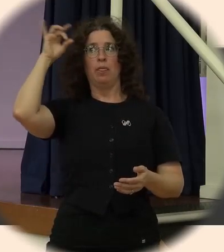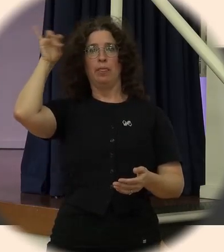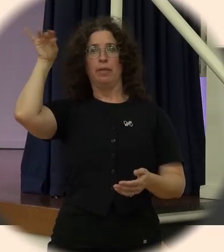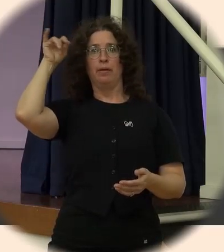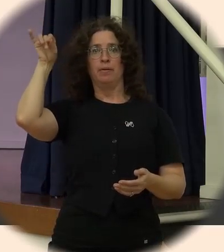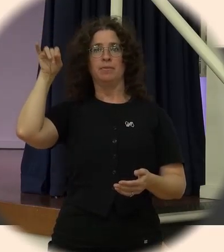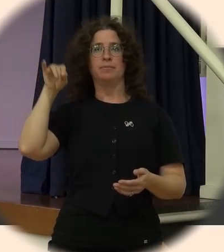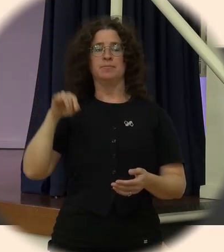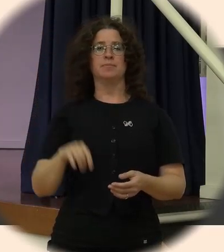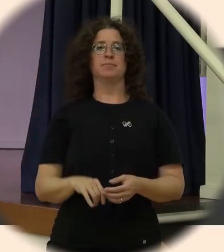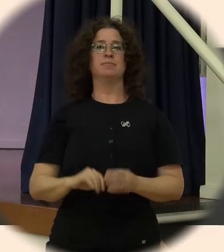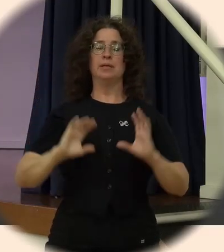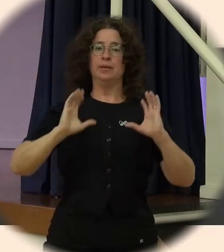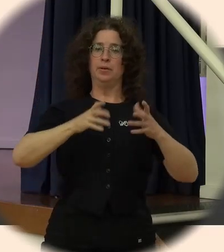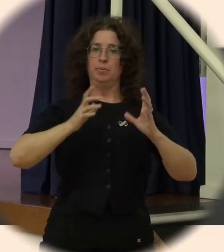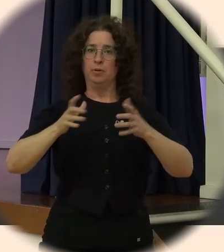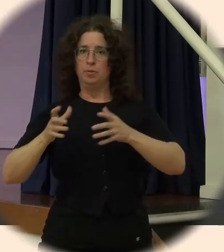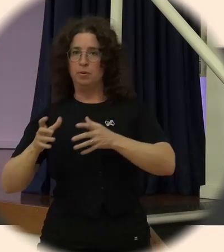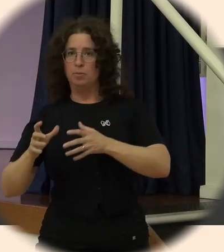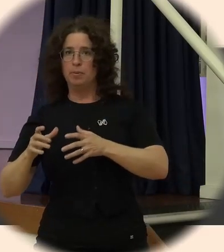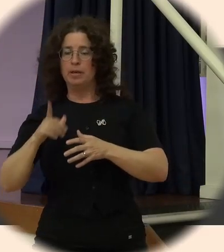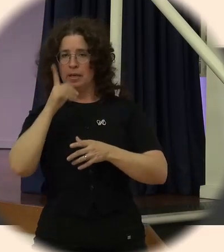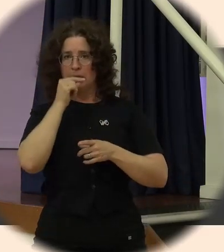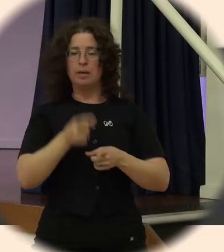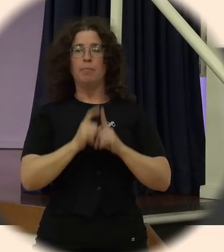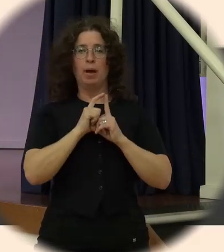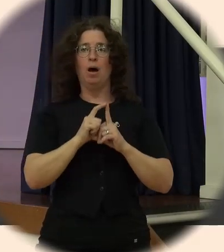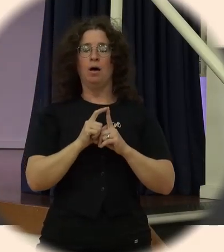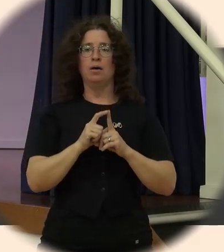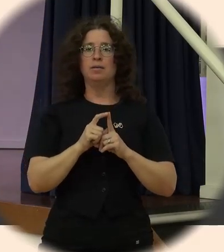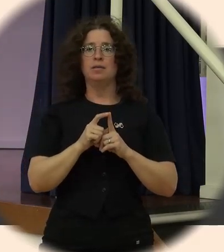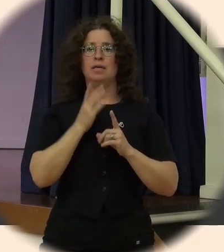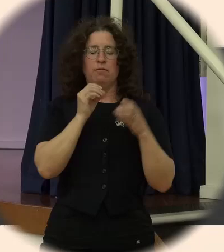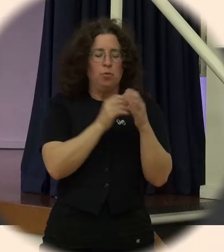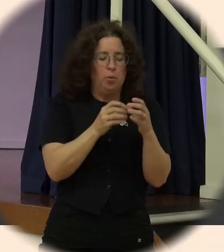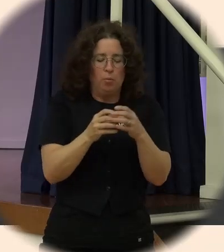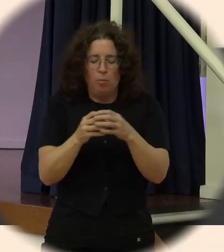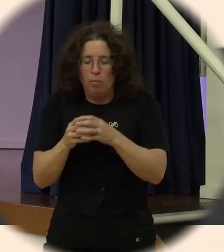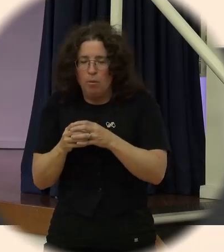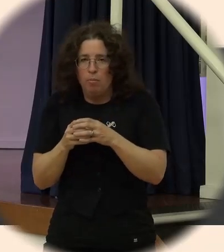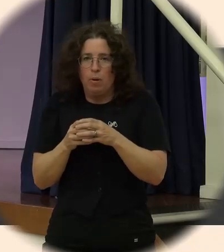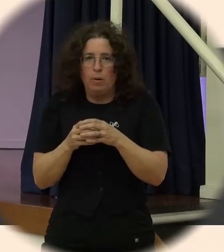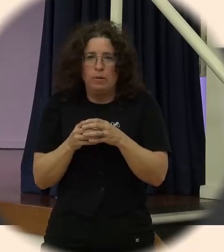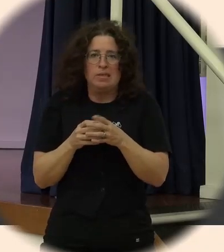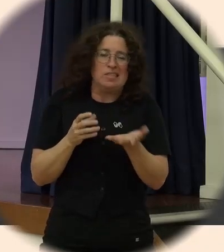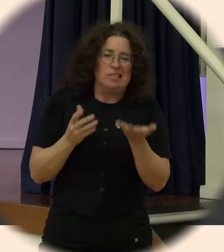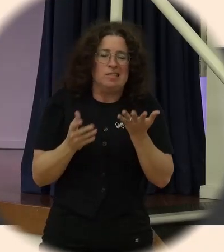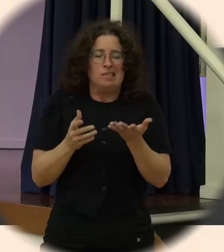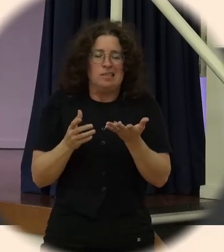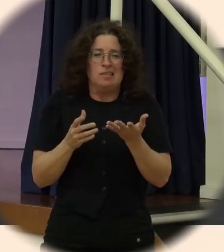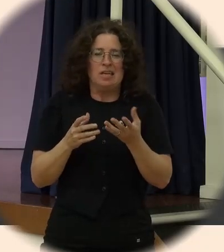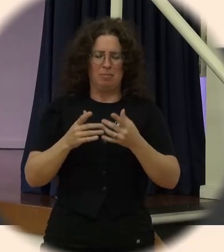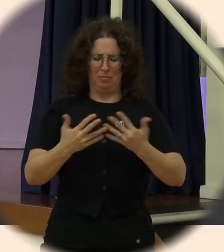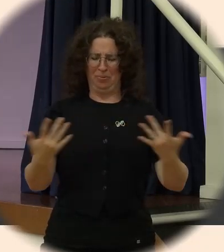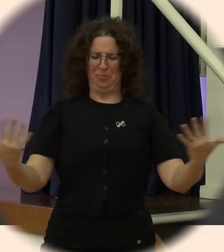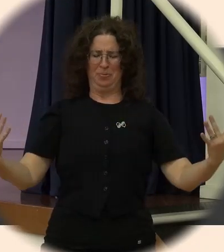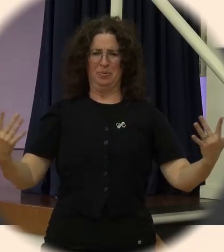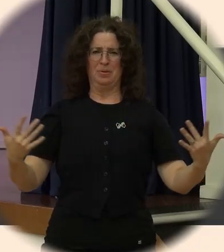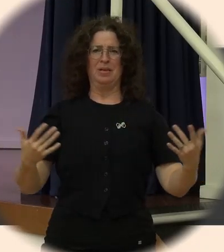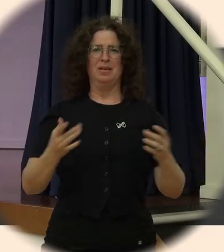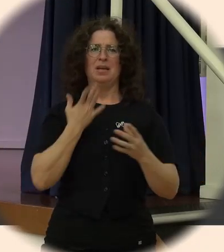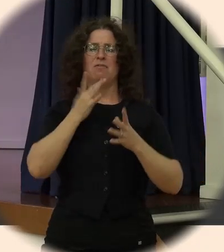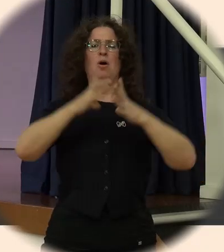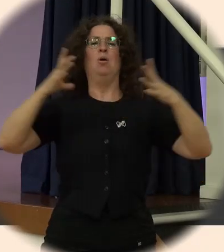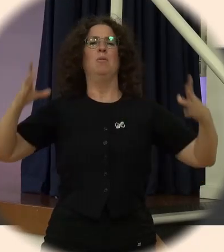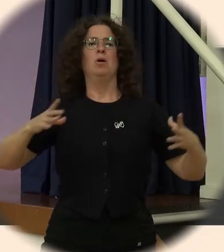grouping is another issue. Too many small bundles create overhead, while giant bundles force players to re-download everything for even tiny